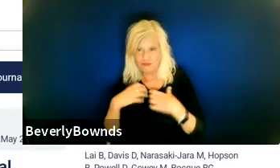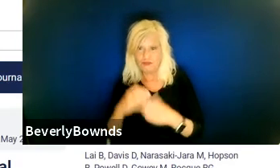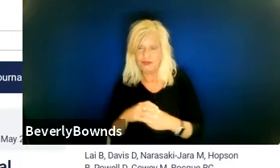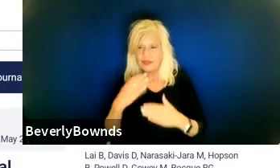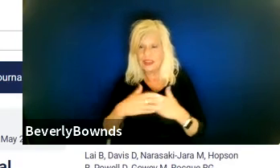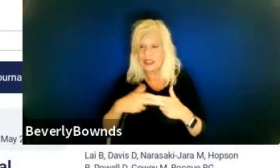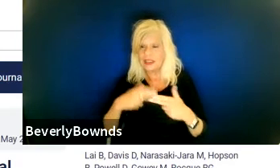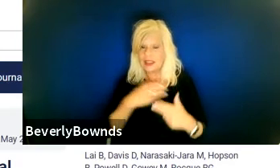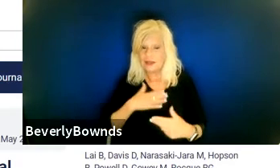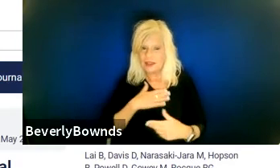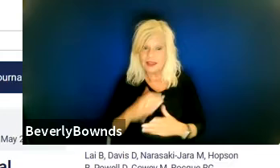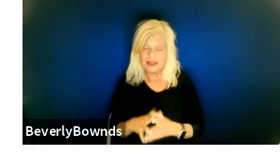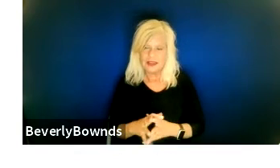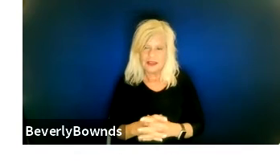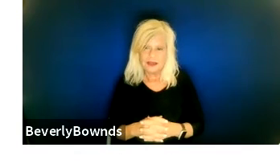please.